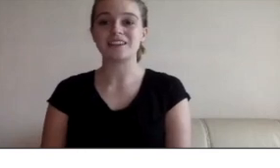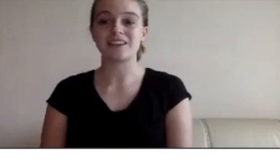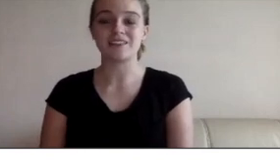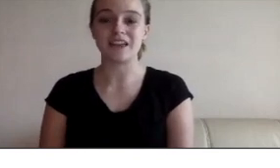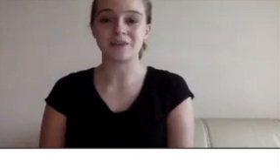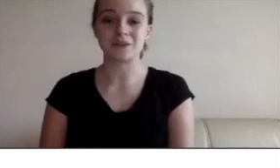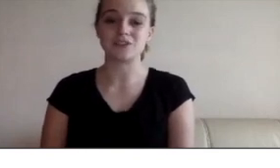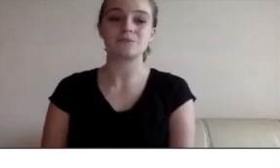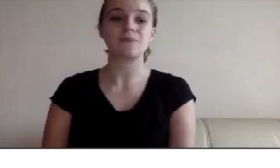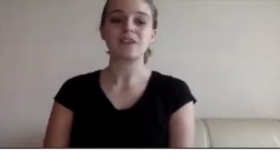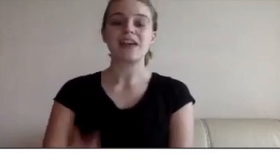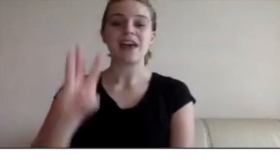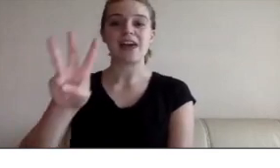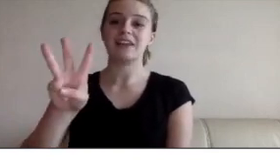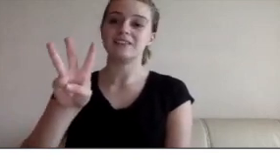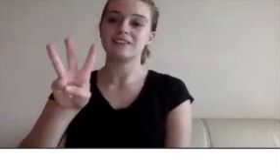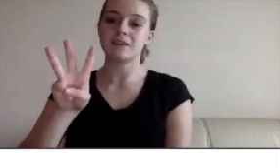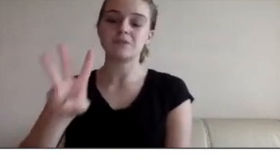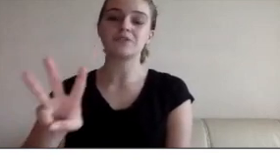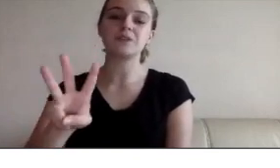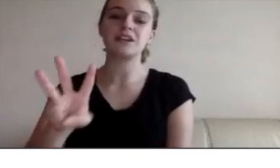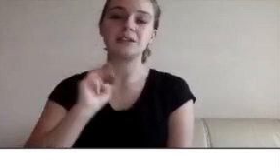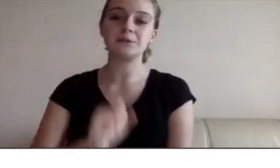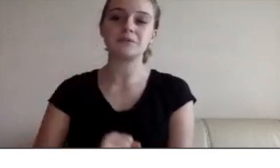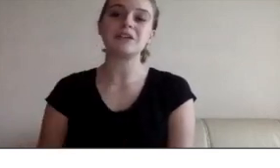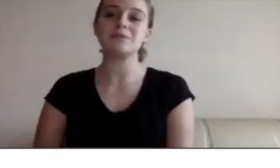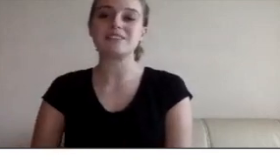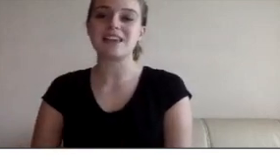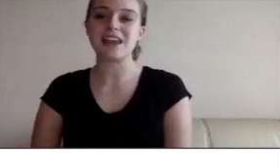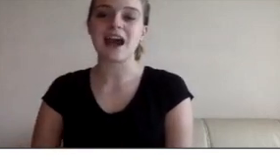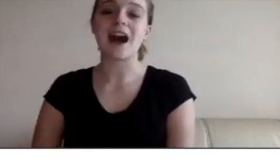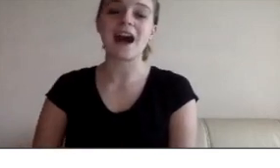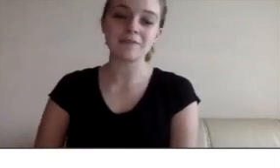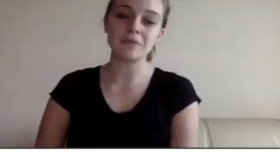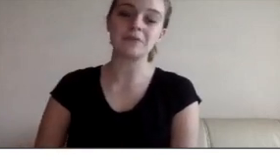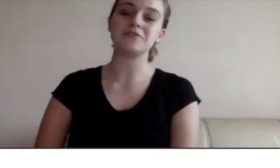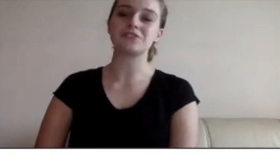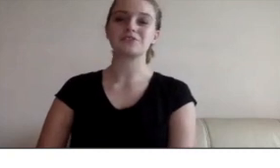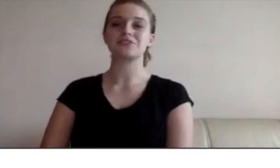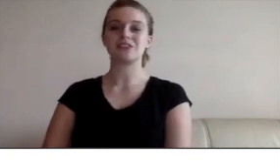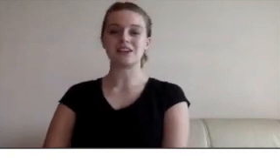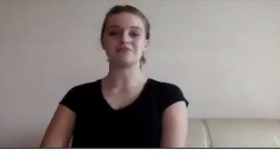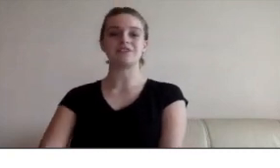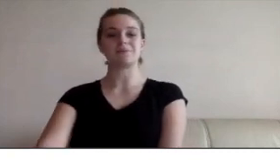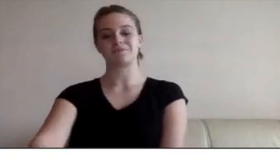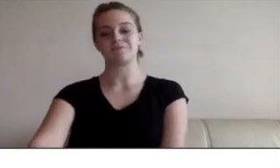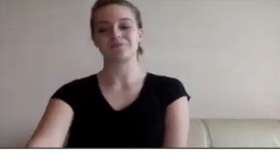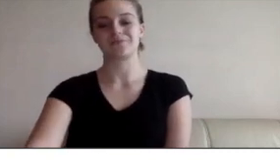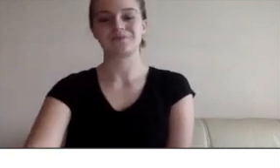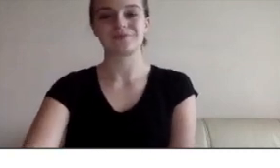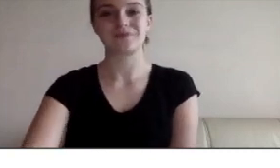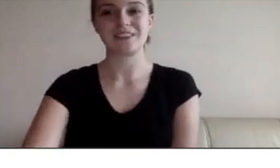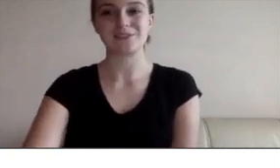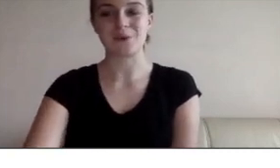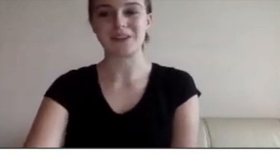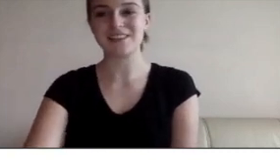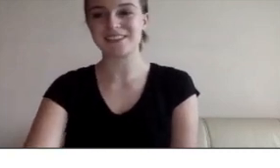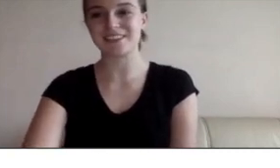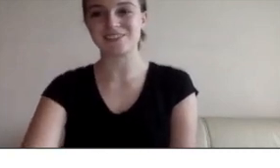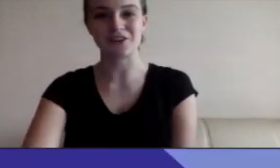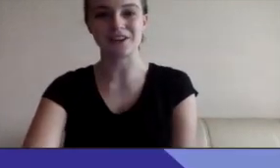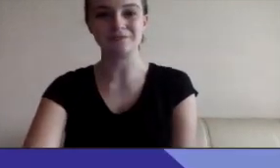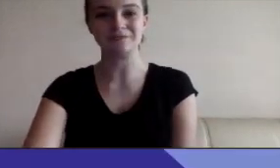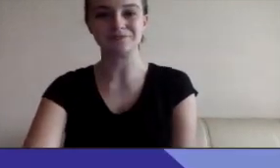in another language. And number three, you will be able to say I moved creatively. So